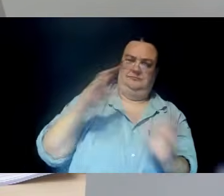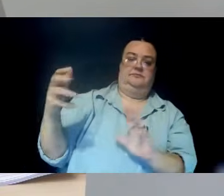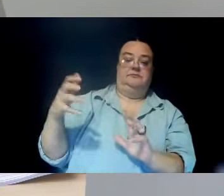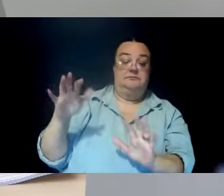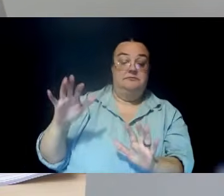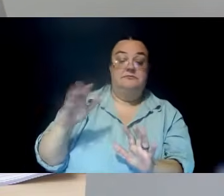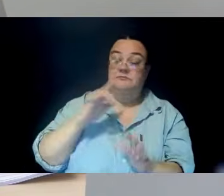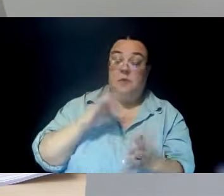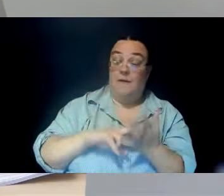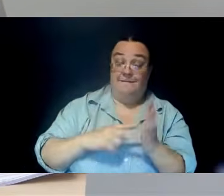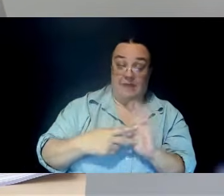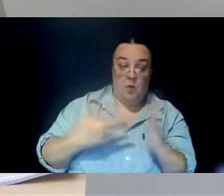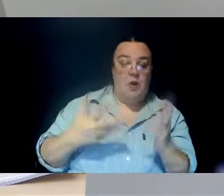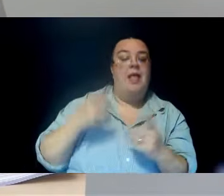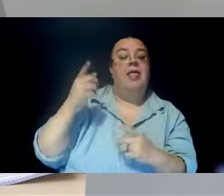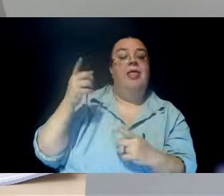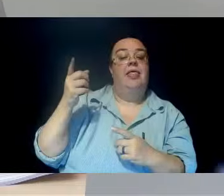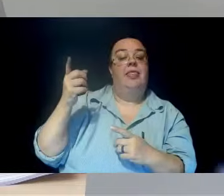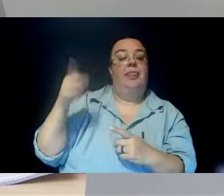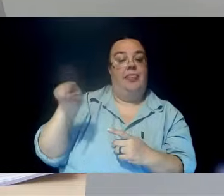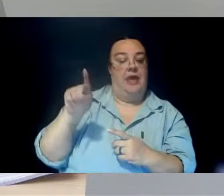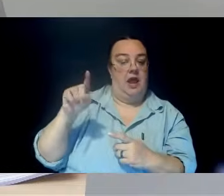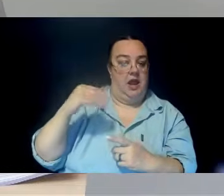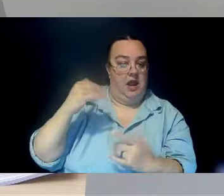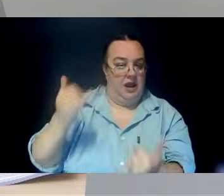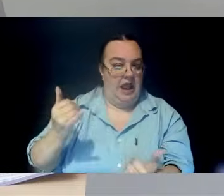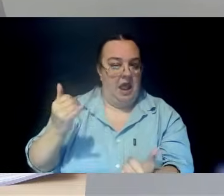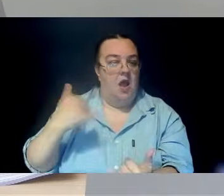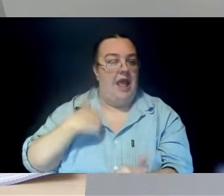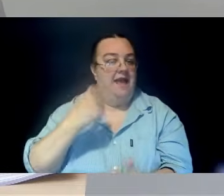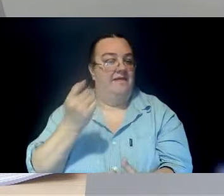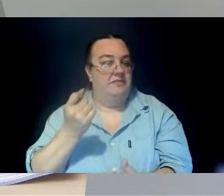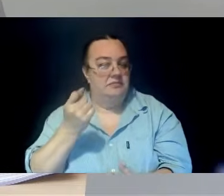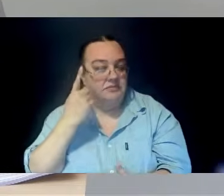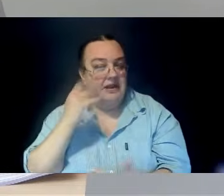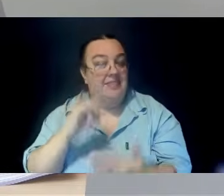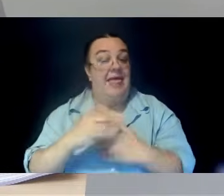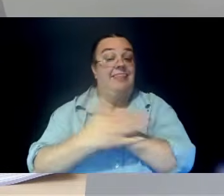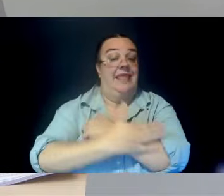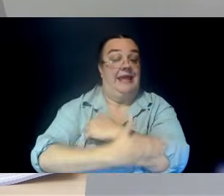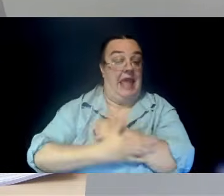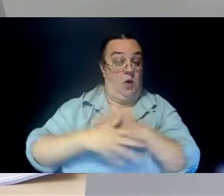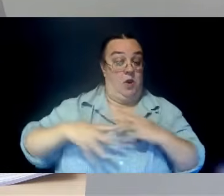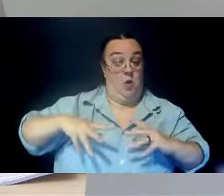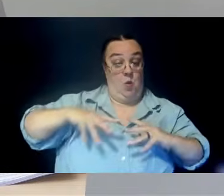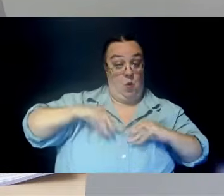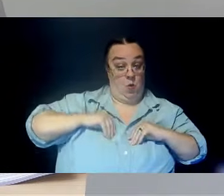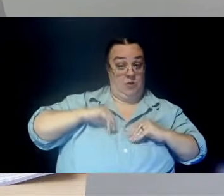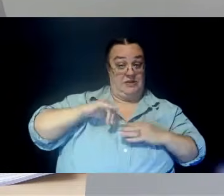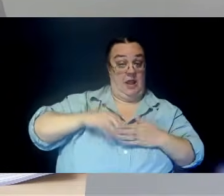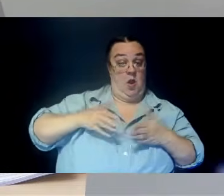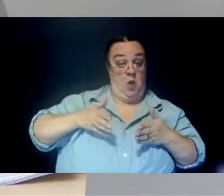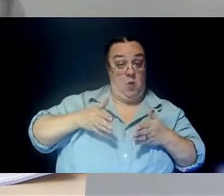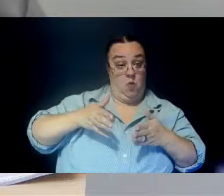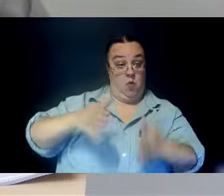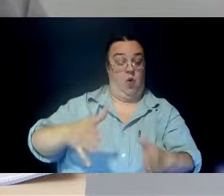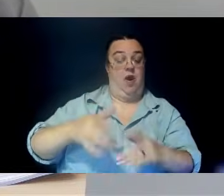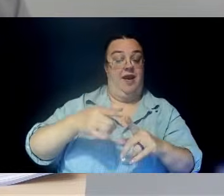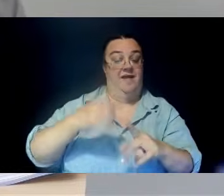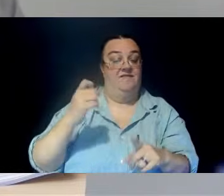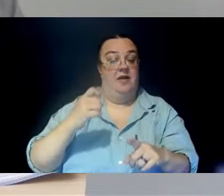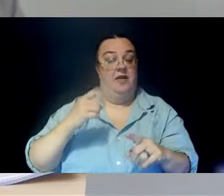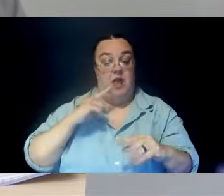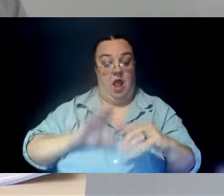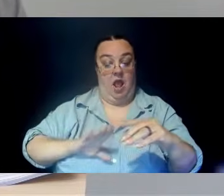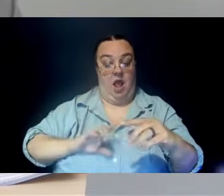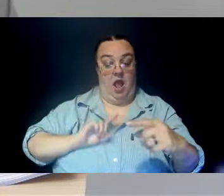they're now under the impression that the county owns the roadway from up to the